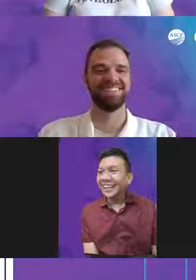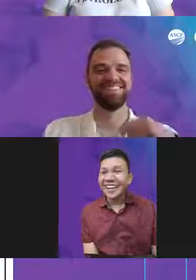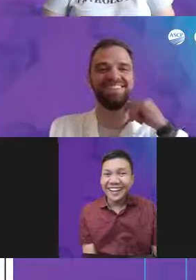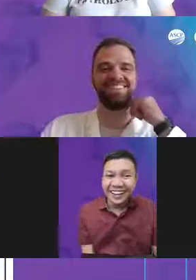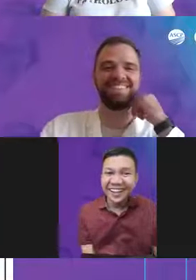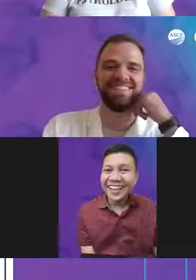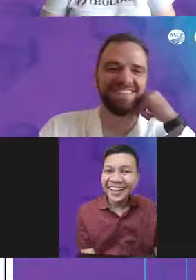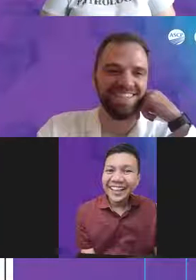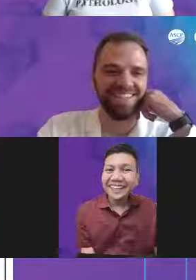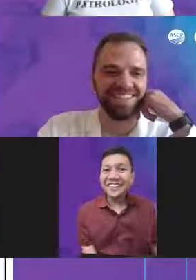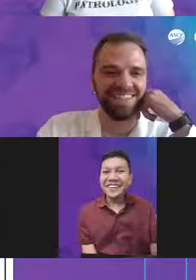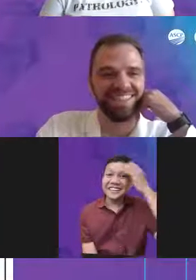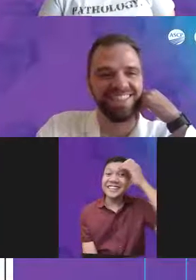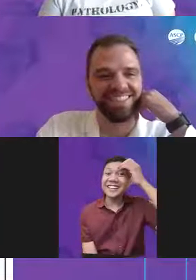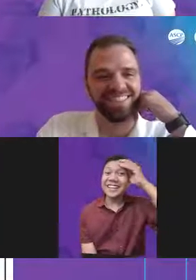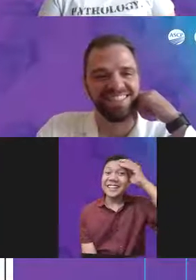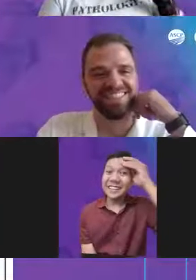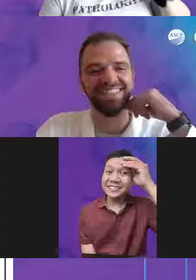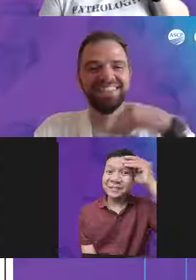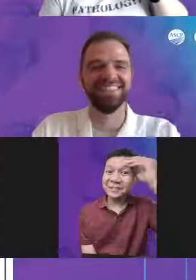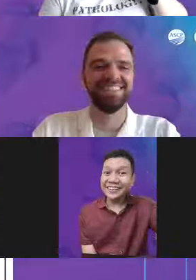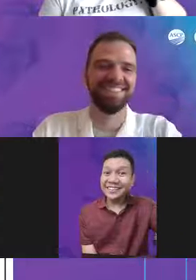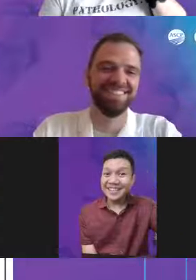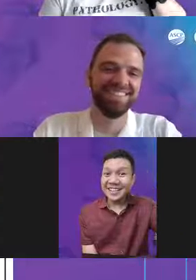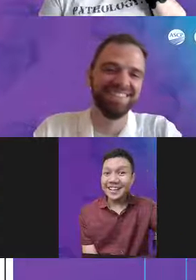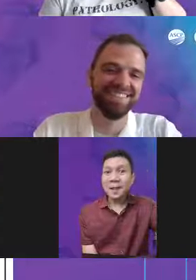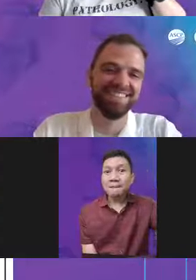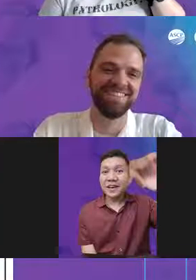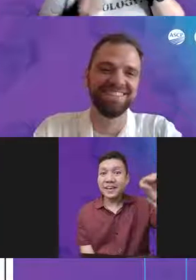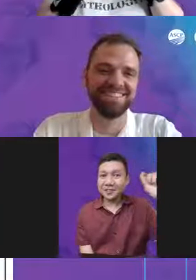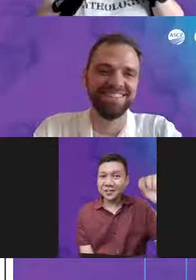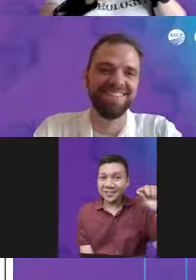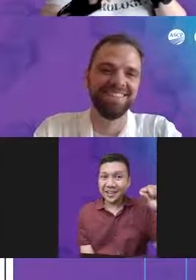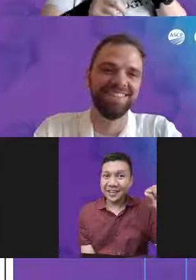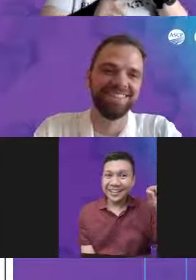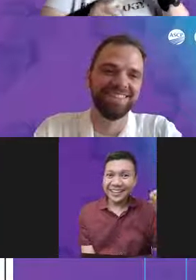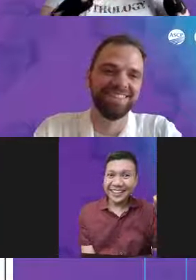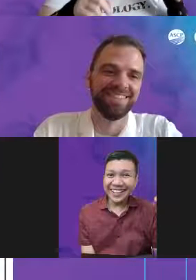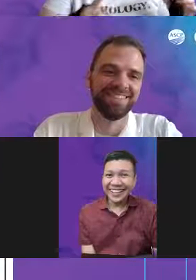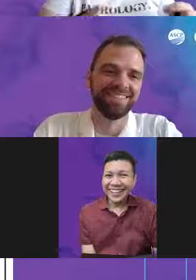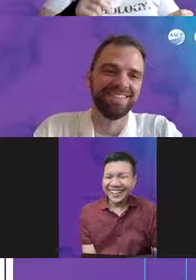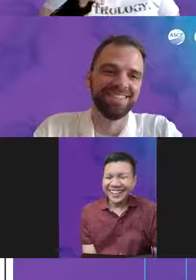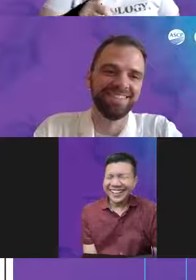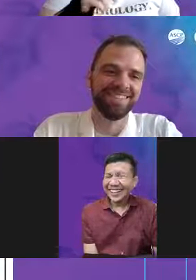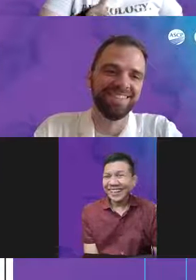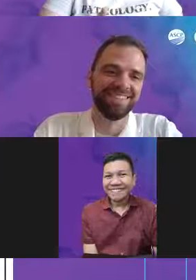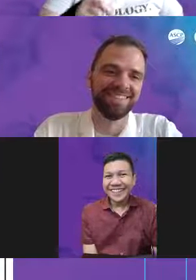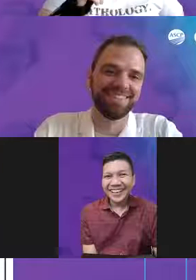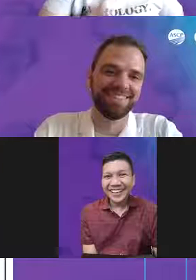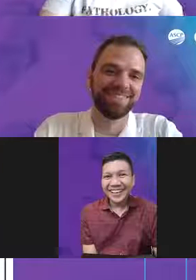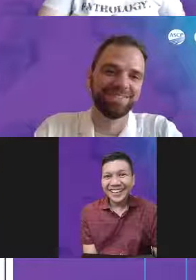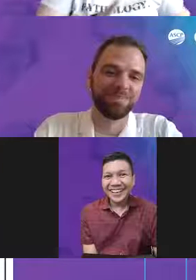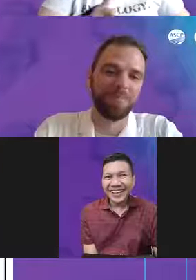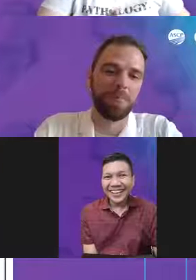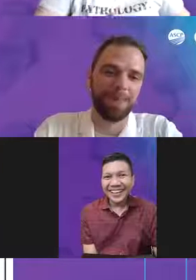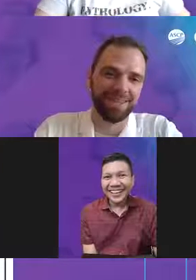pyropoikilocytosis. You know, goodness. But delivery is very important. How you